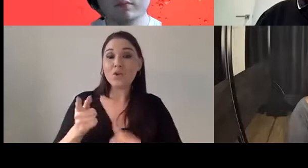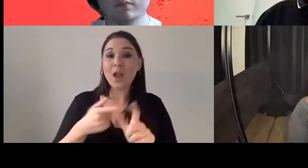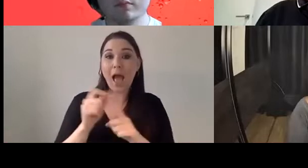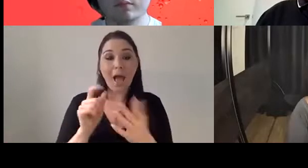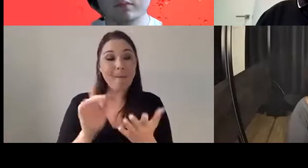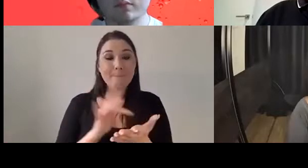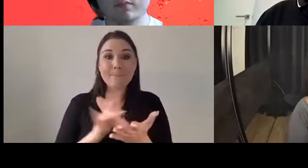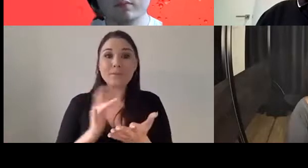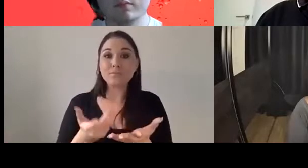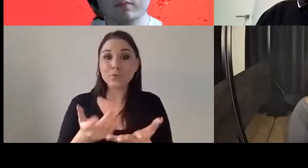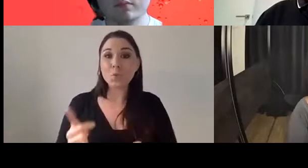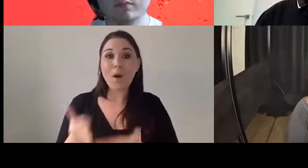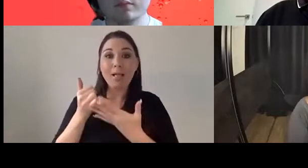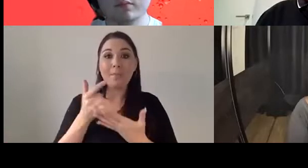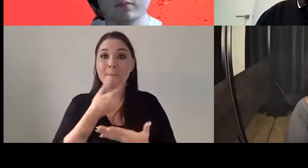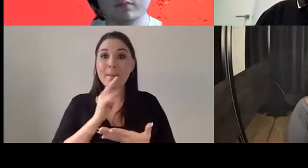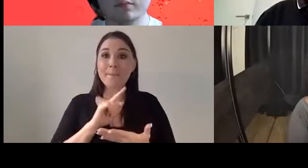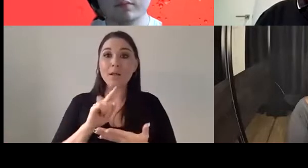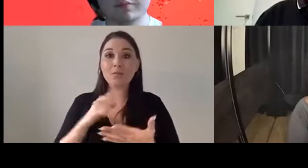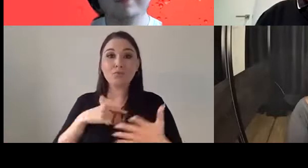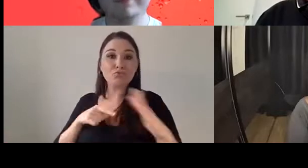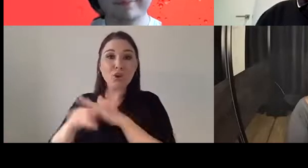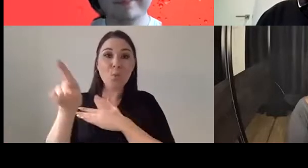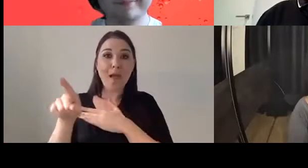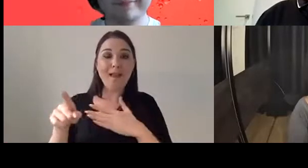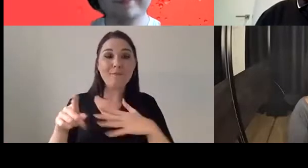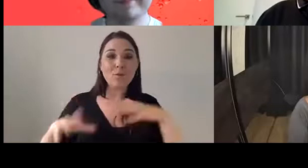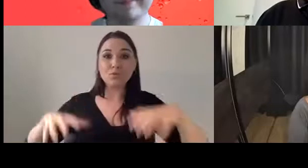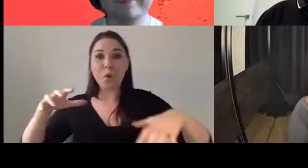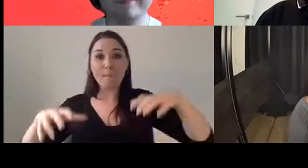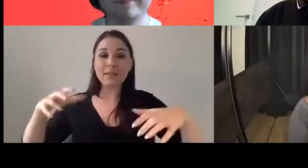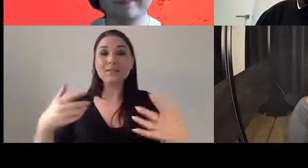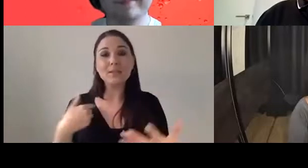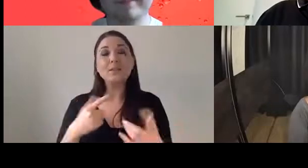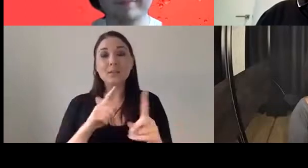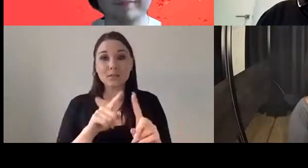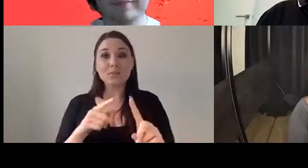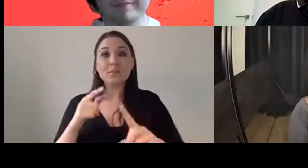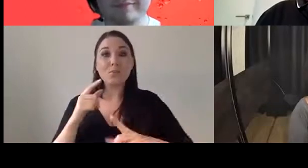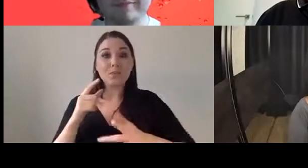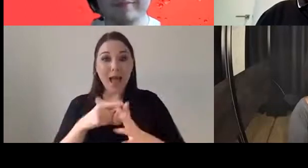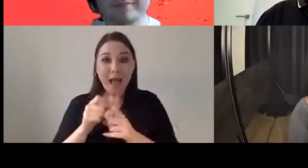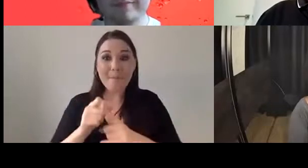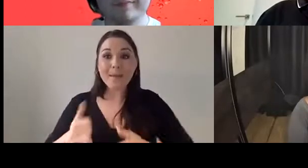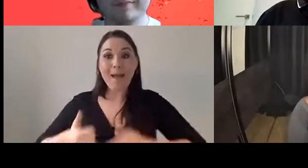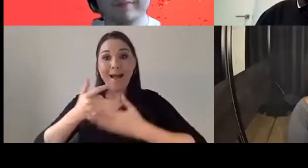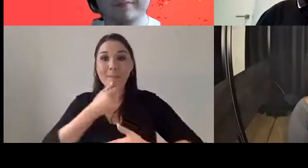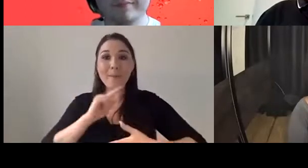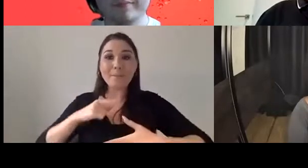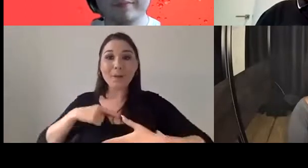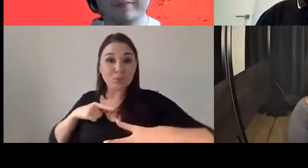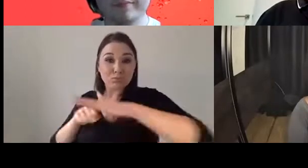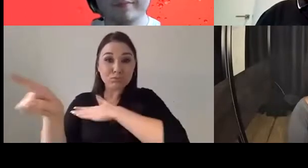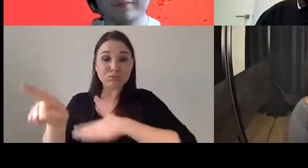people run away from zombies. It was an app to help people run. If you're running, you can't be looking at your